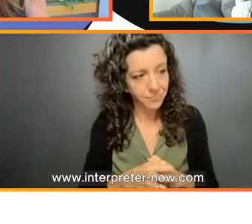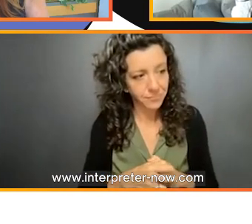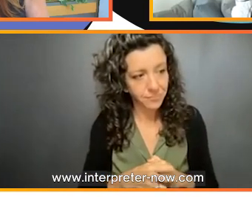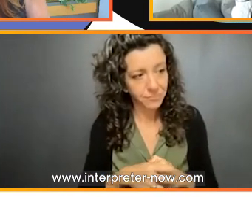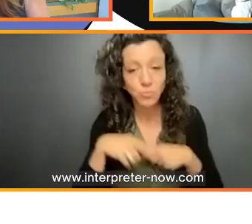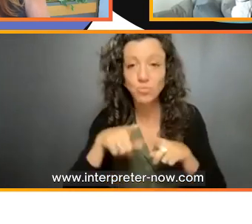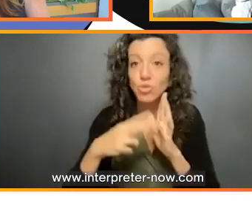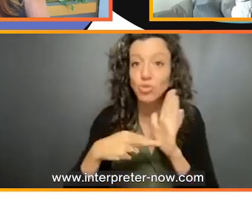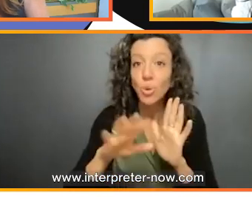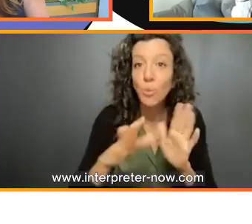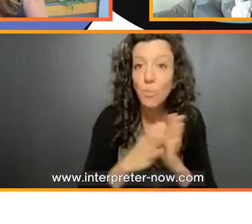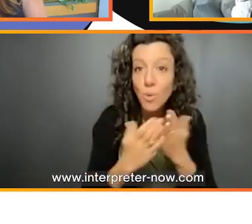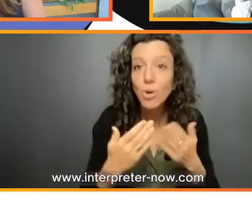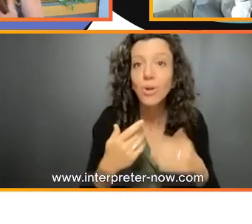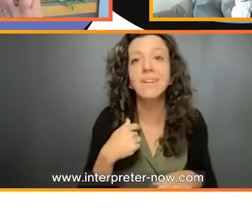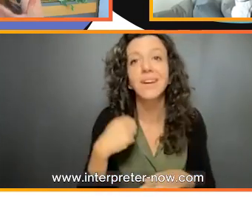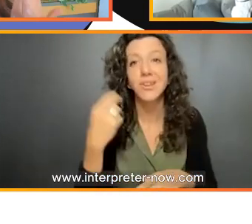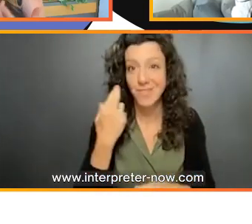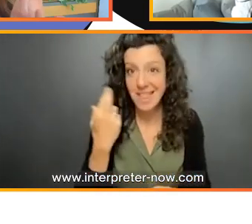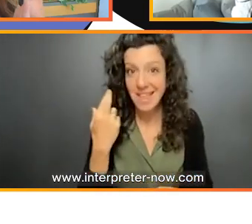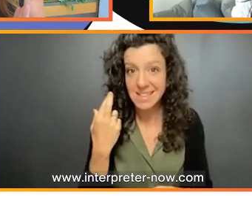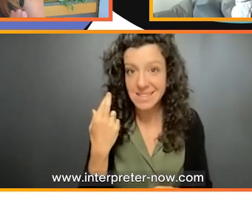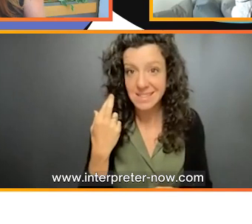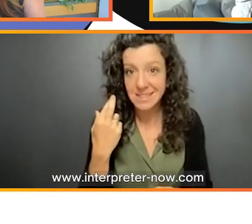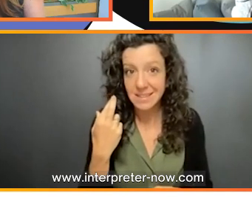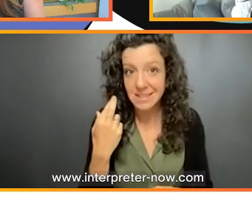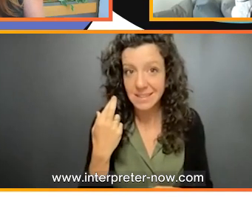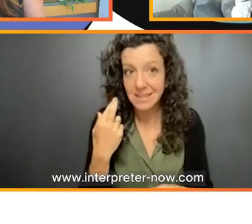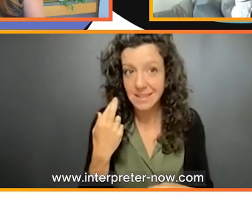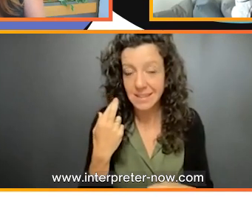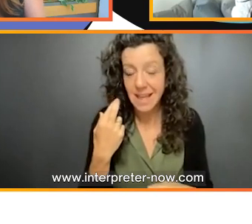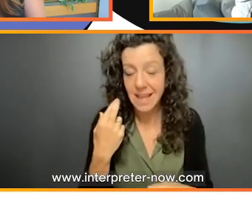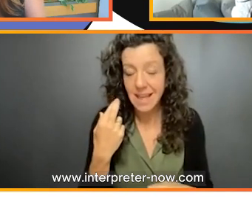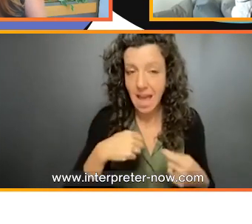was I realized in reading your book that